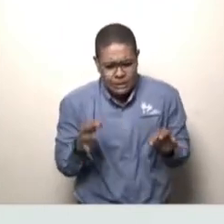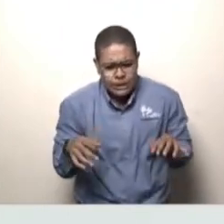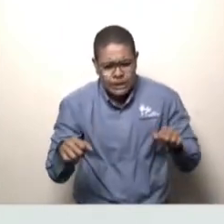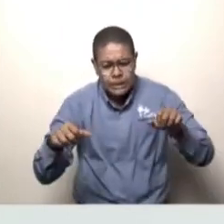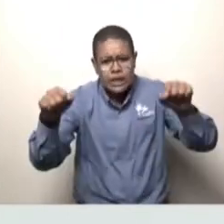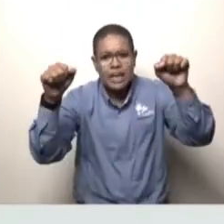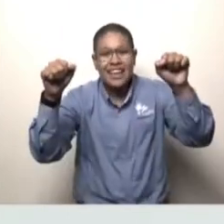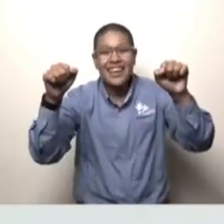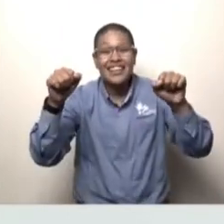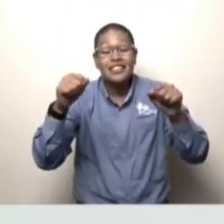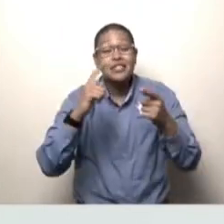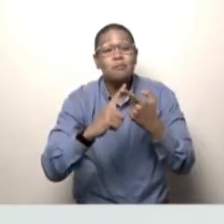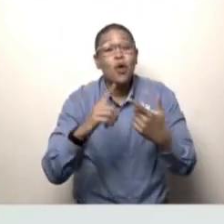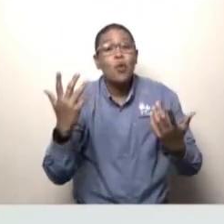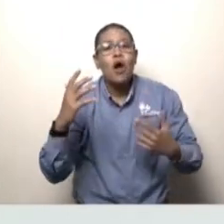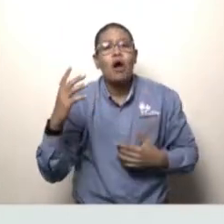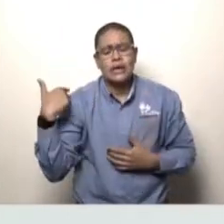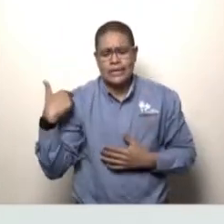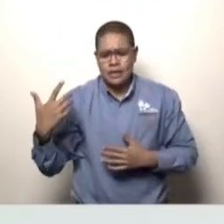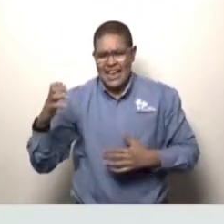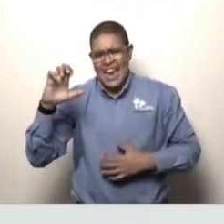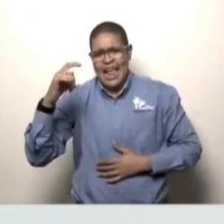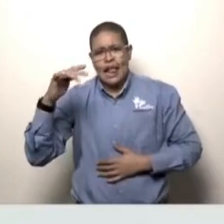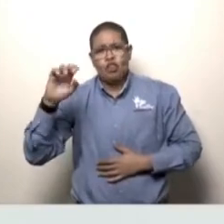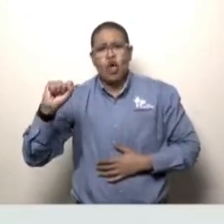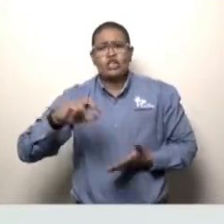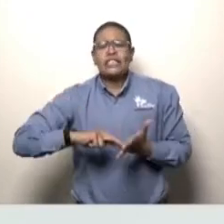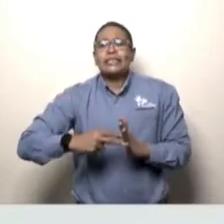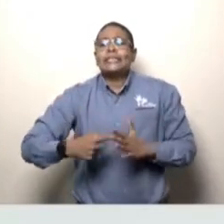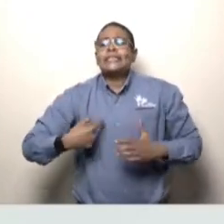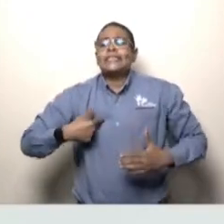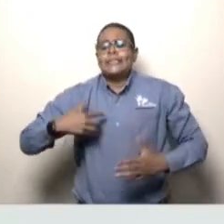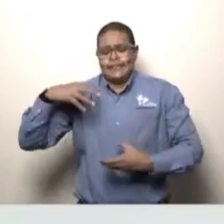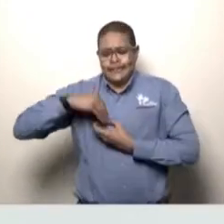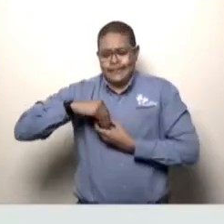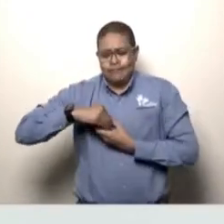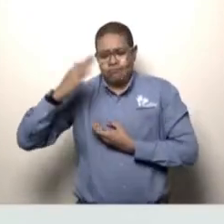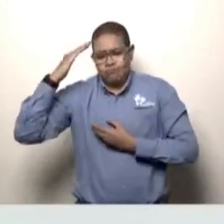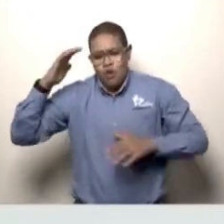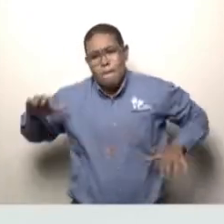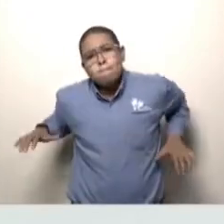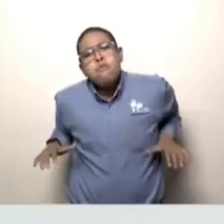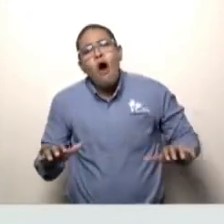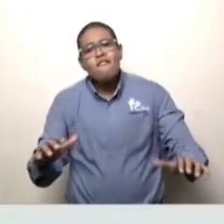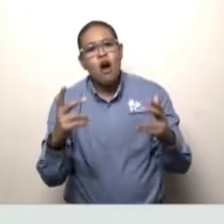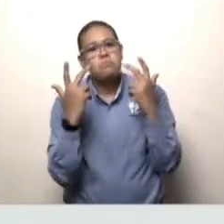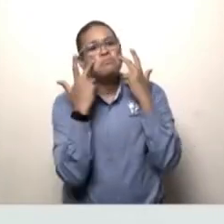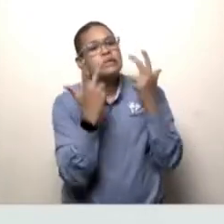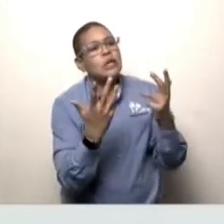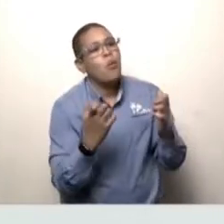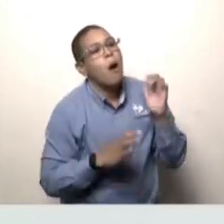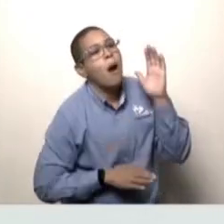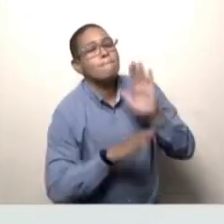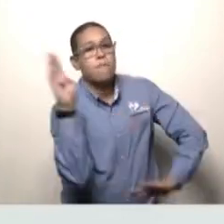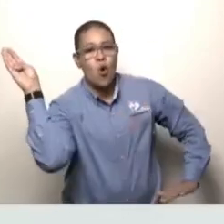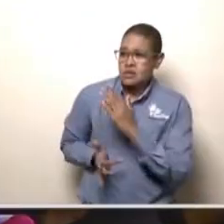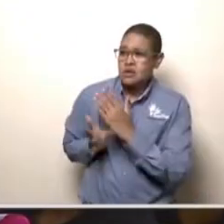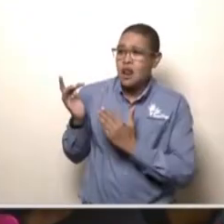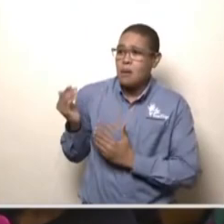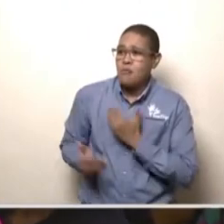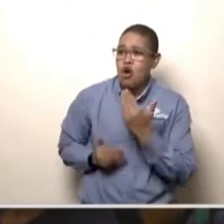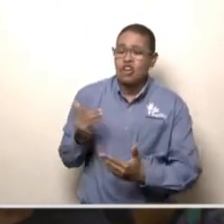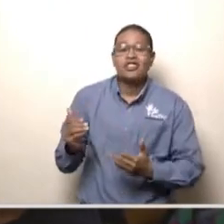performance-based. And I think that is something that the Caribbean, the region,